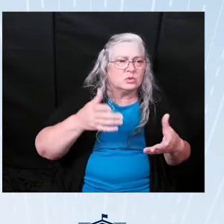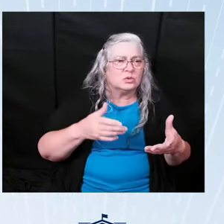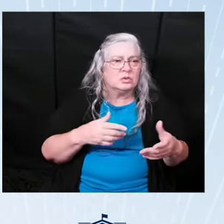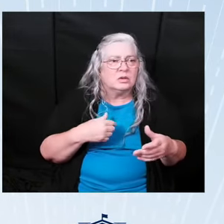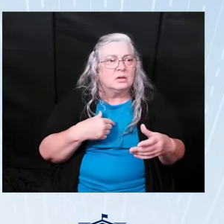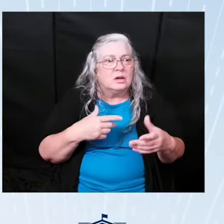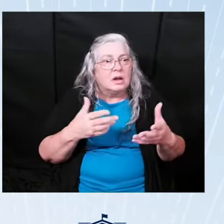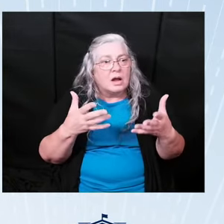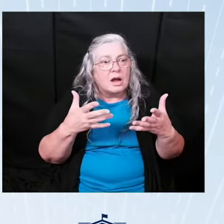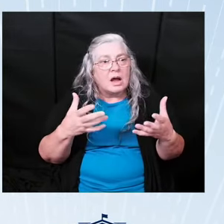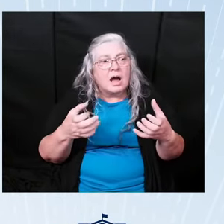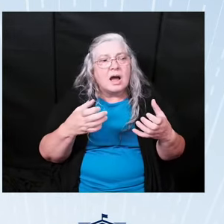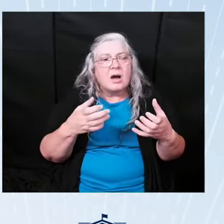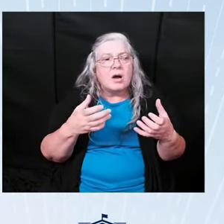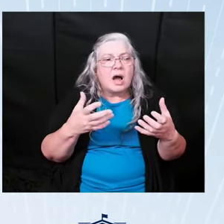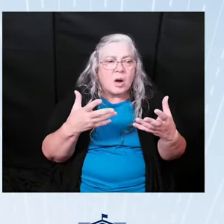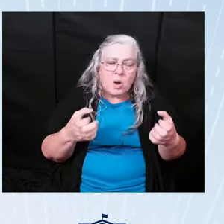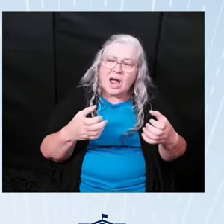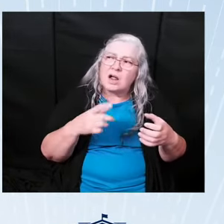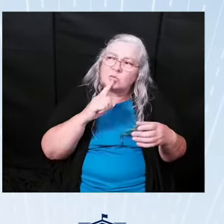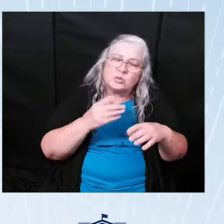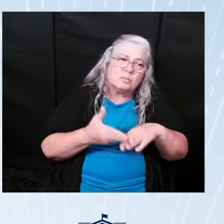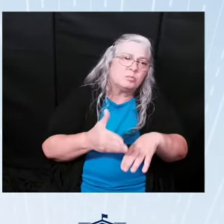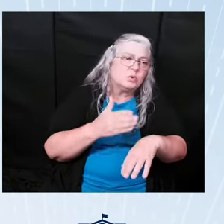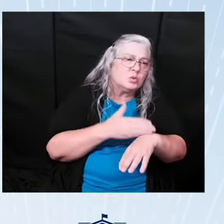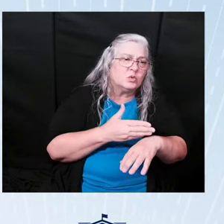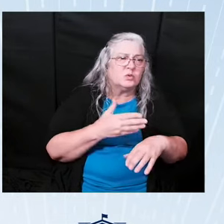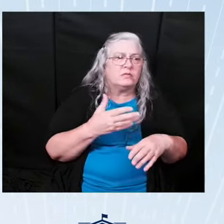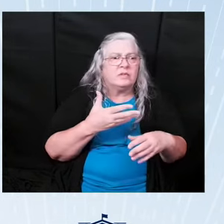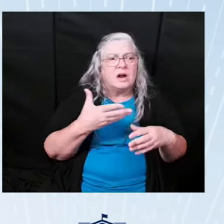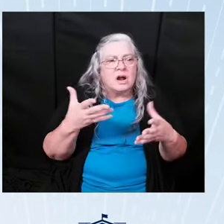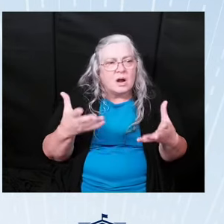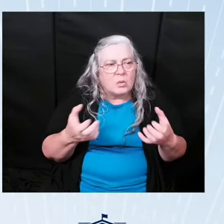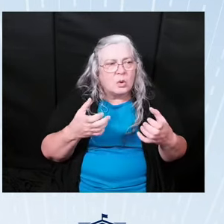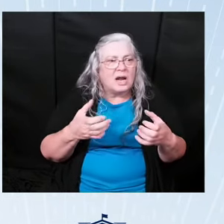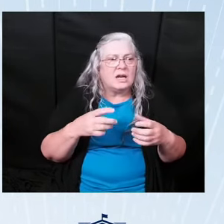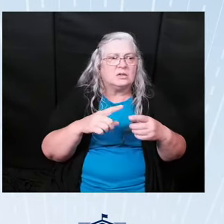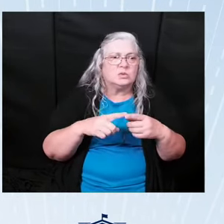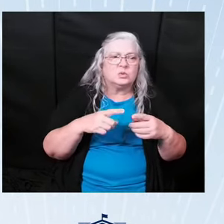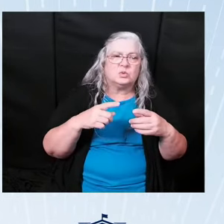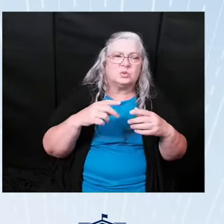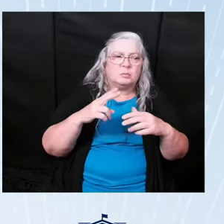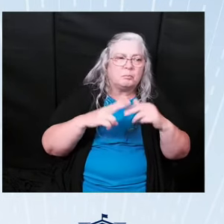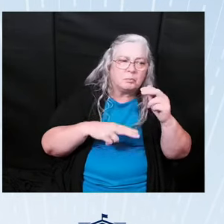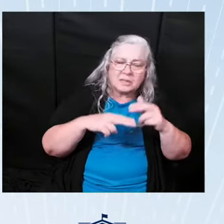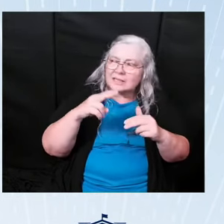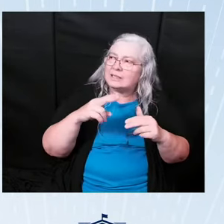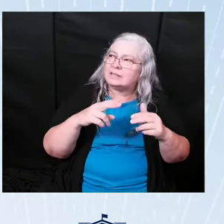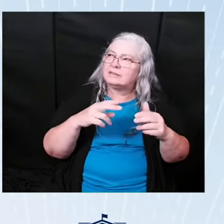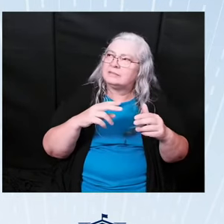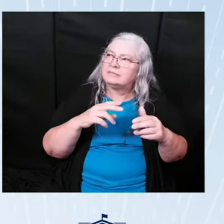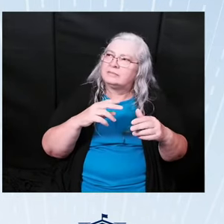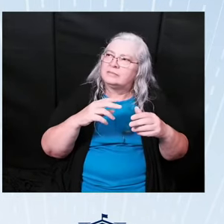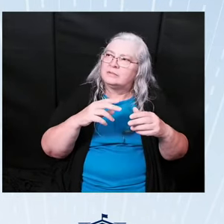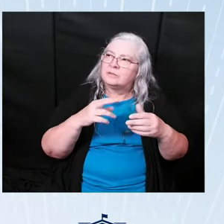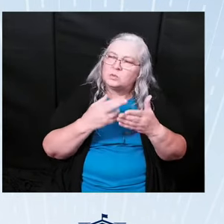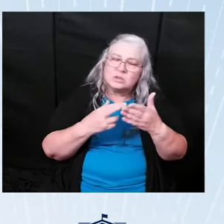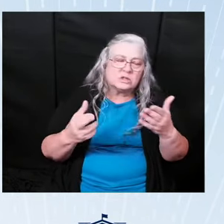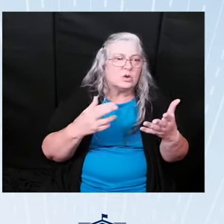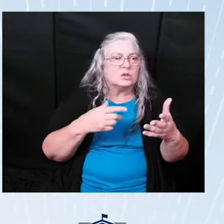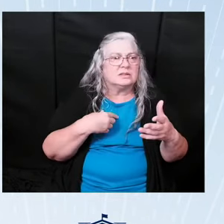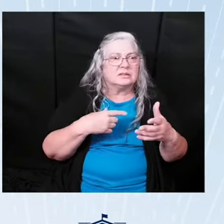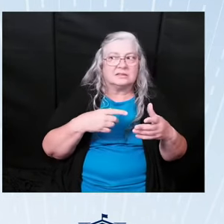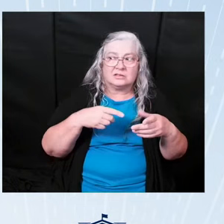our urban tree canopy. We're looking to nature-based solutions to stave off urban heat island effects. And we're hopeful that